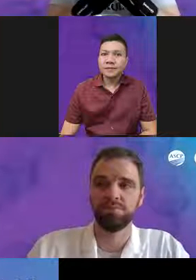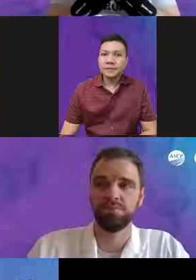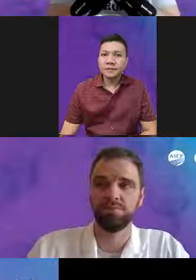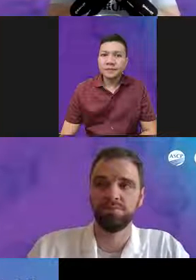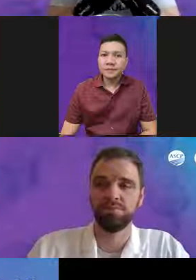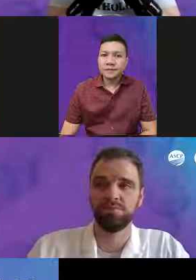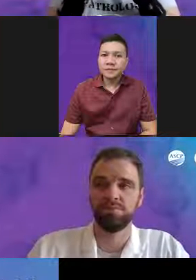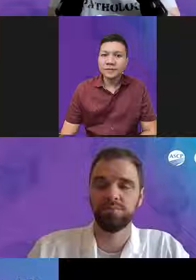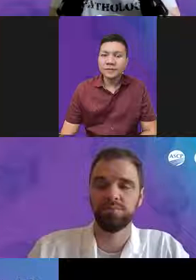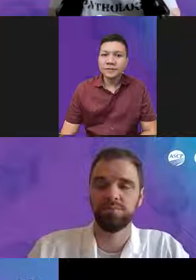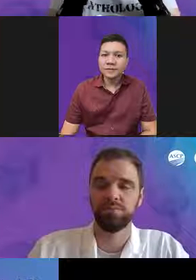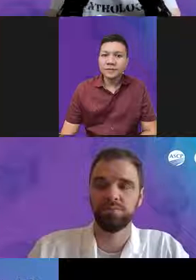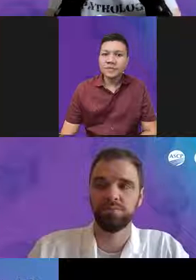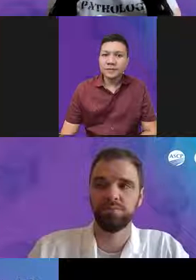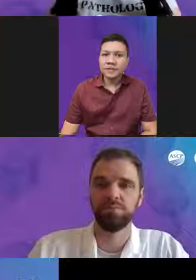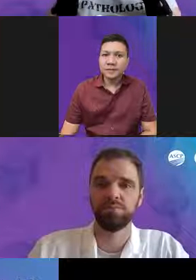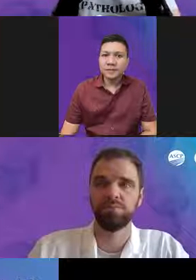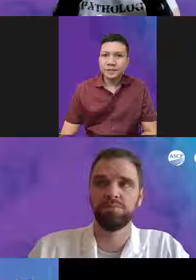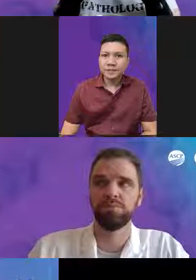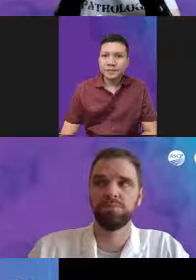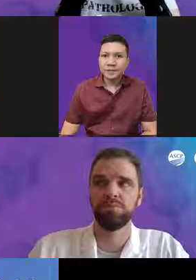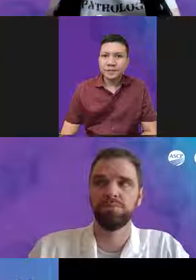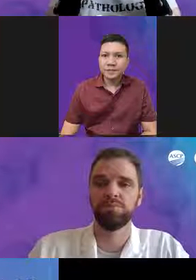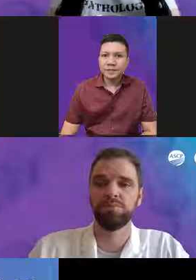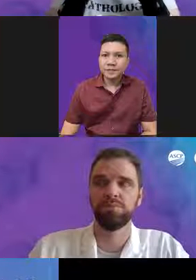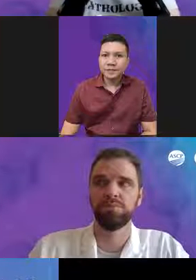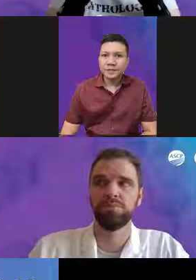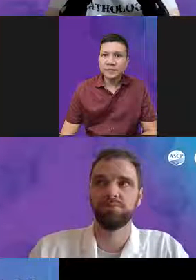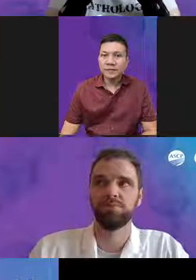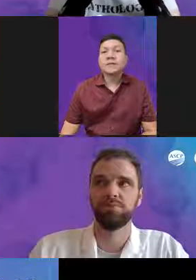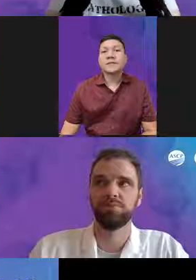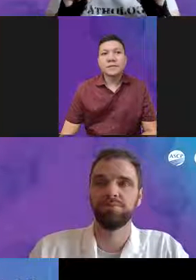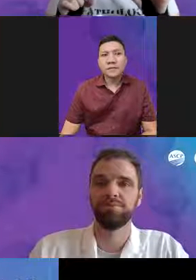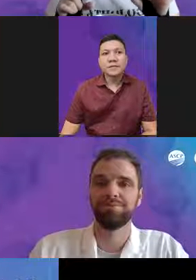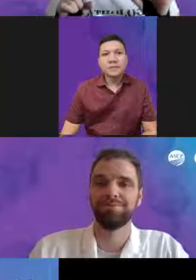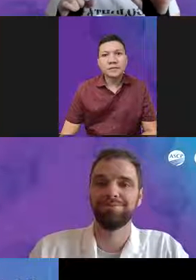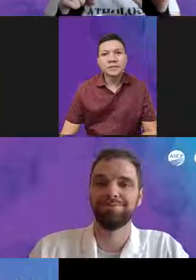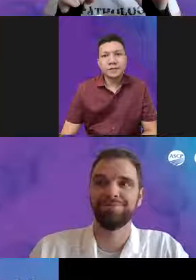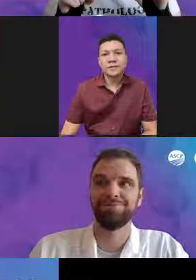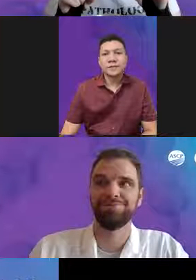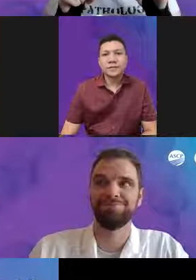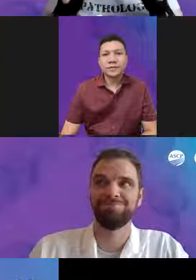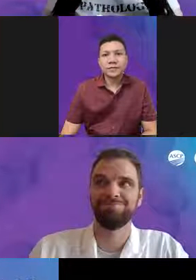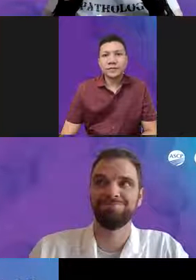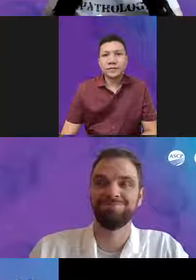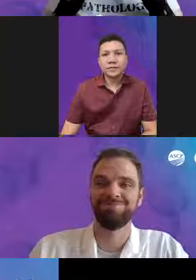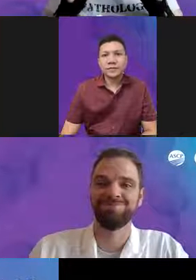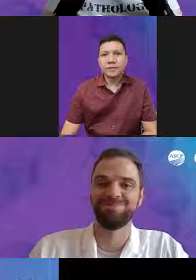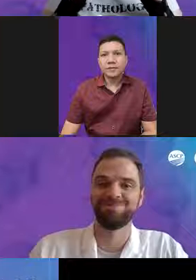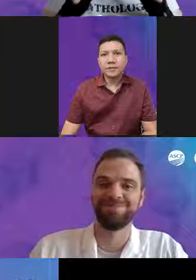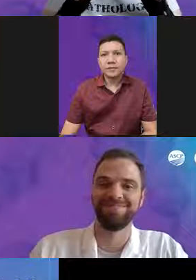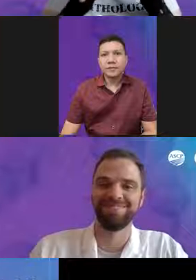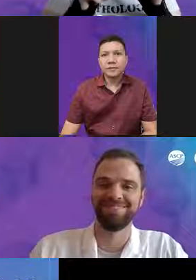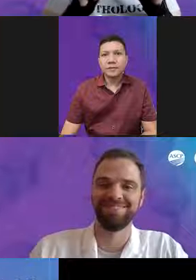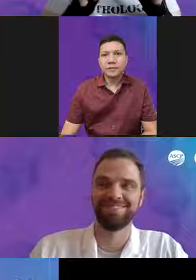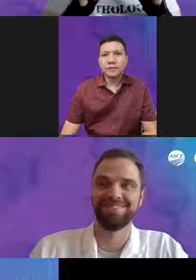like single file, right? Because if you think about the vessel they're in, the vessel wall is very thin. Okay, so in